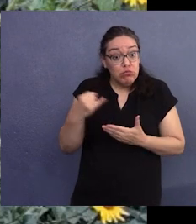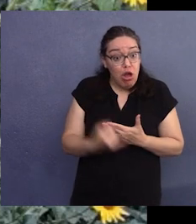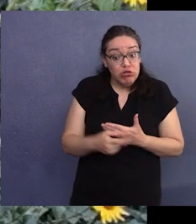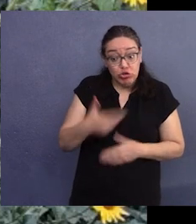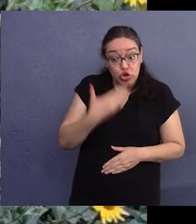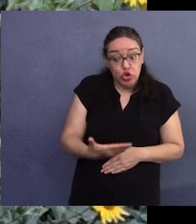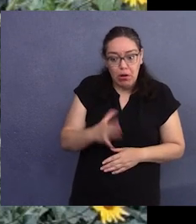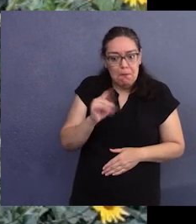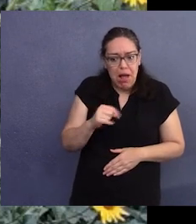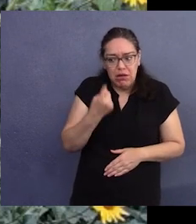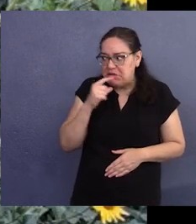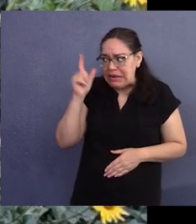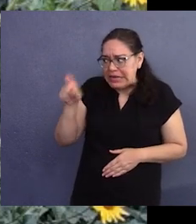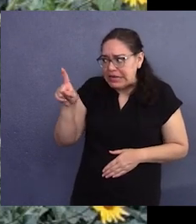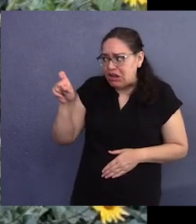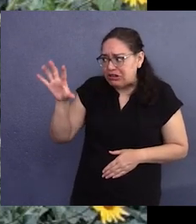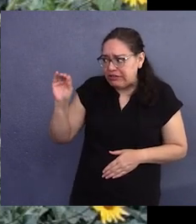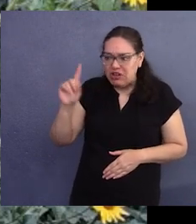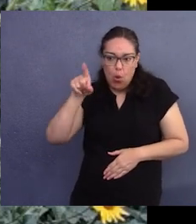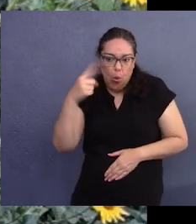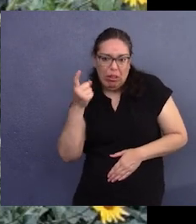for like 80,000,